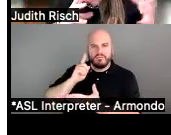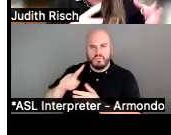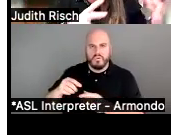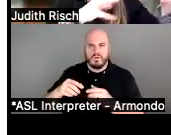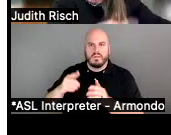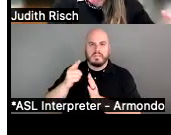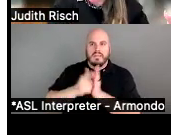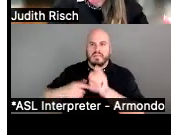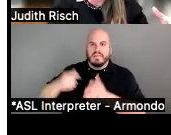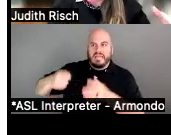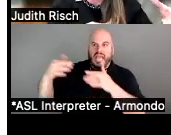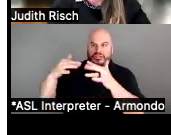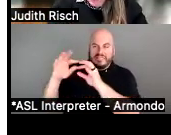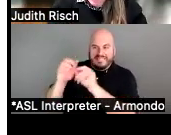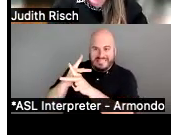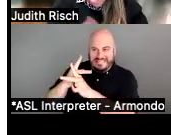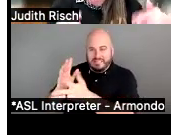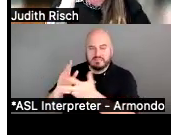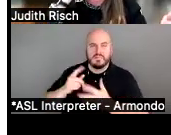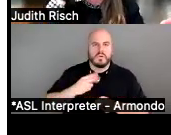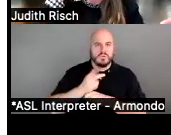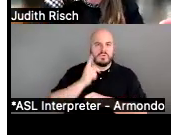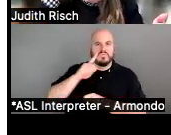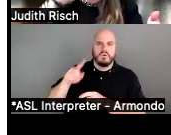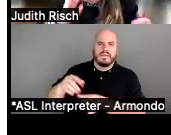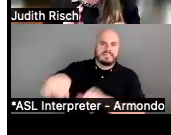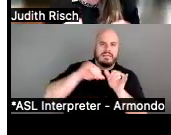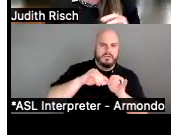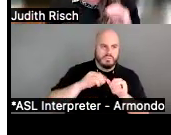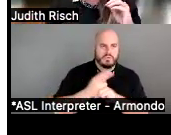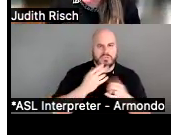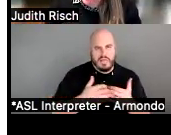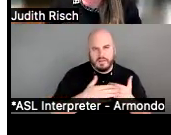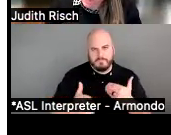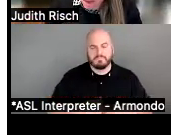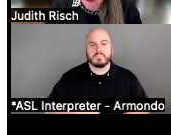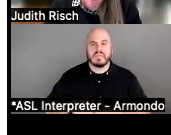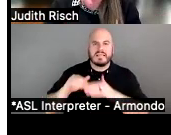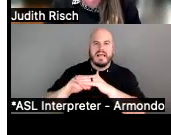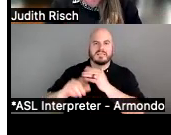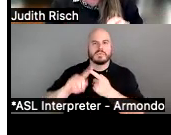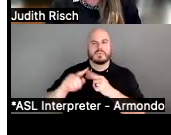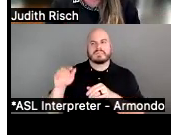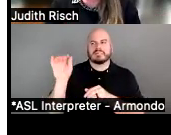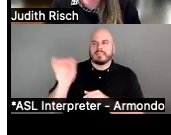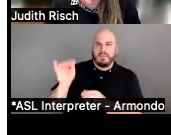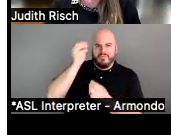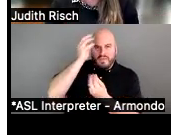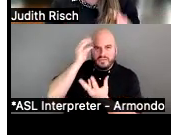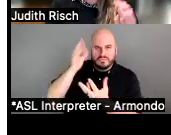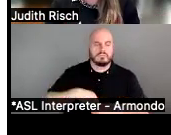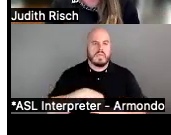really is similar to the standard we use today. I just flipped to this. It's access to the same information, engage in the